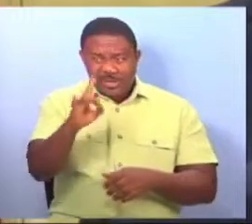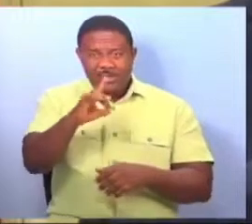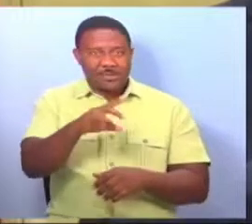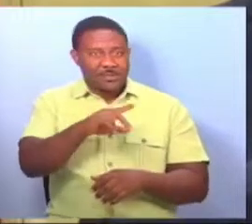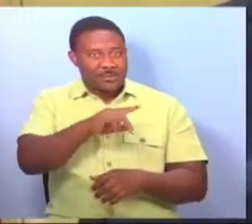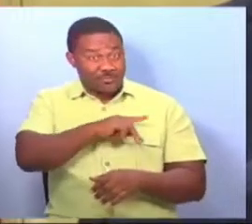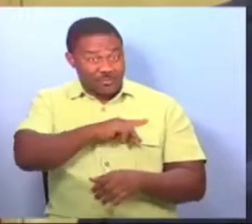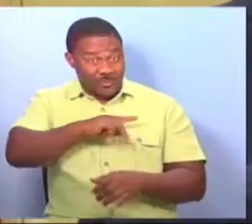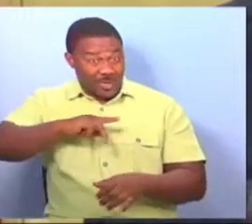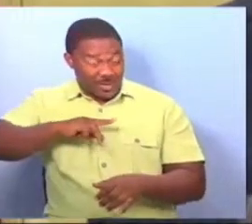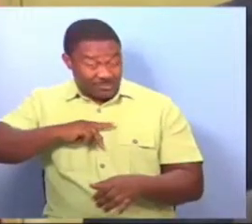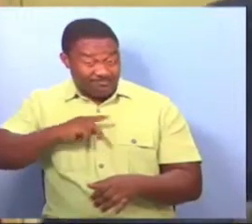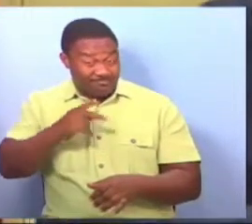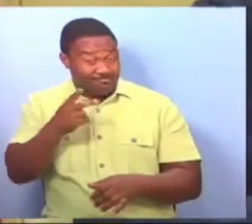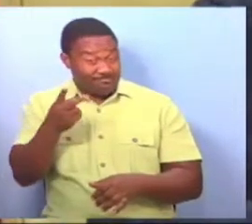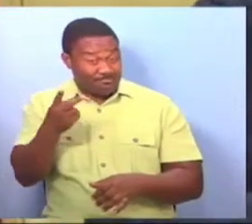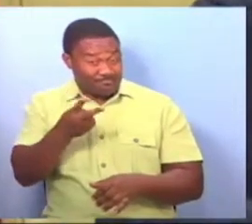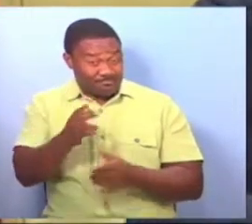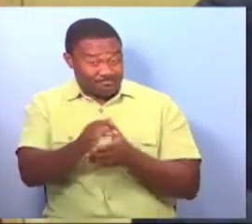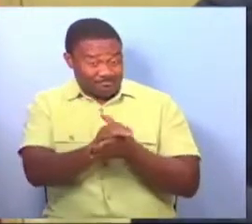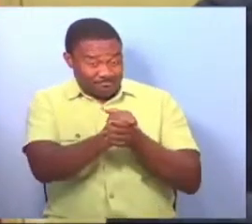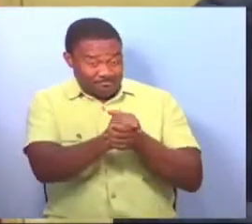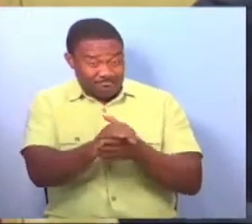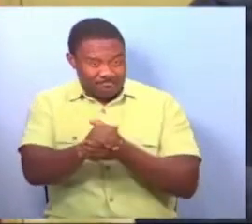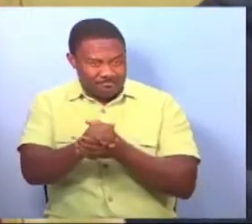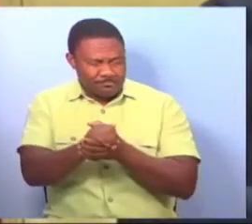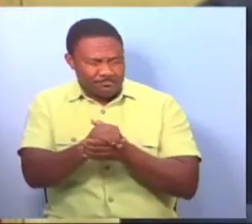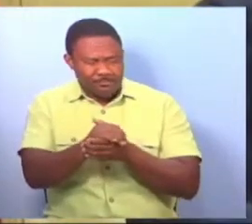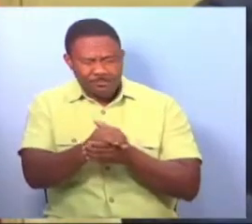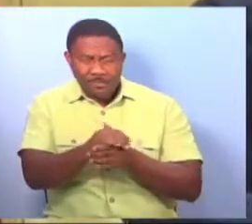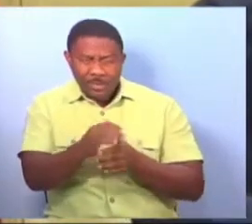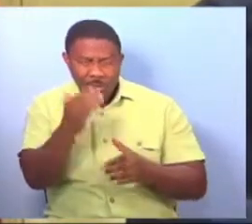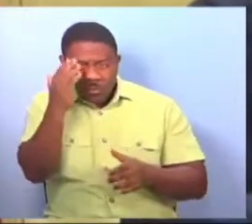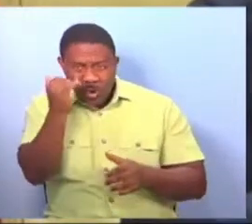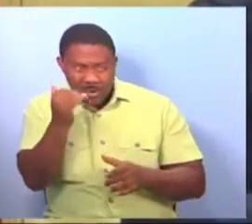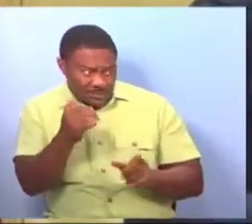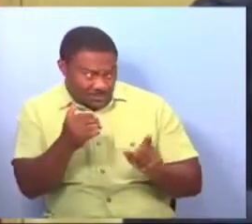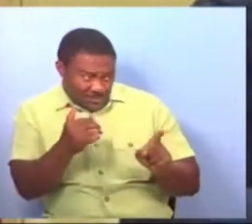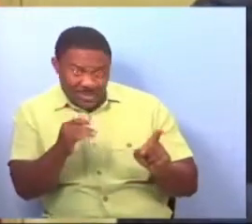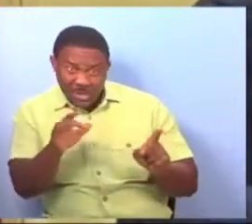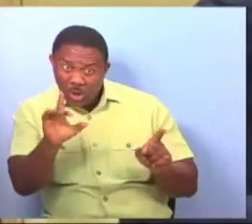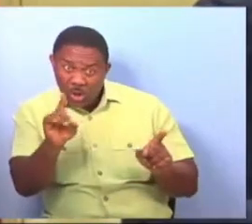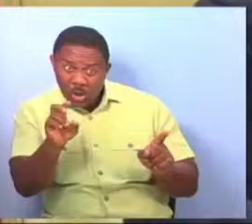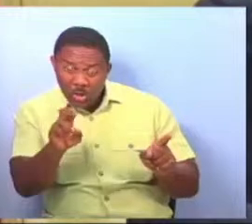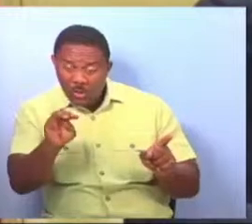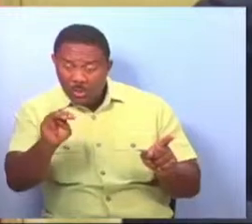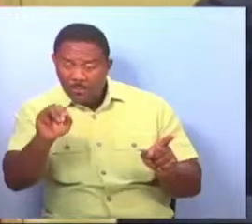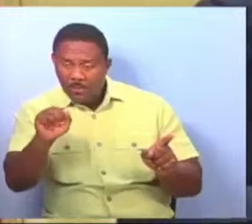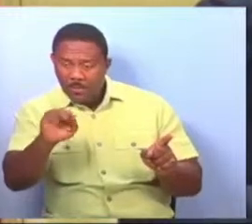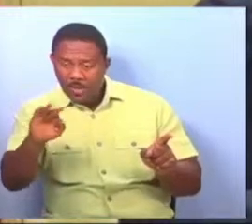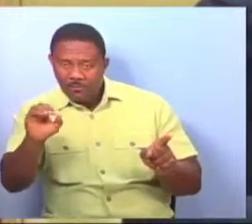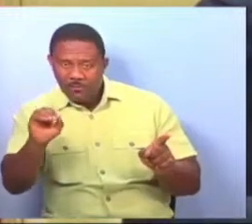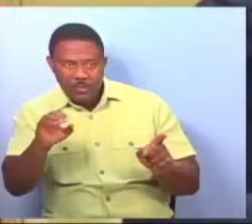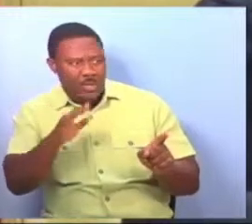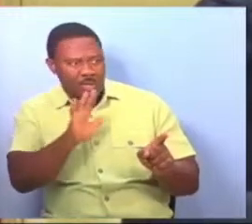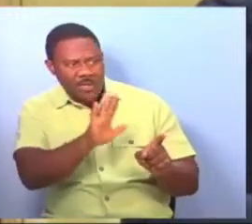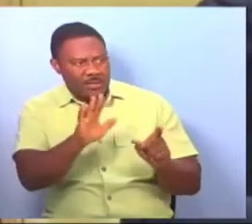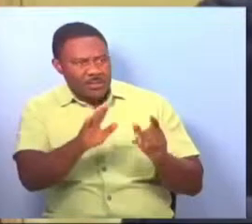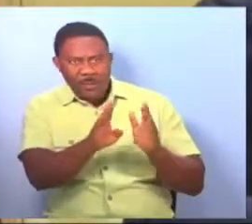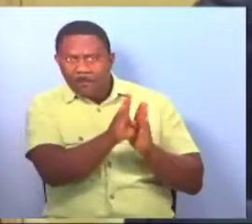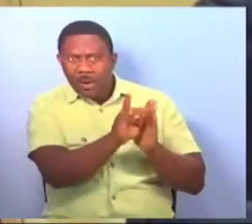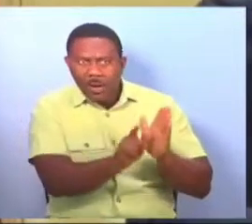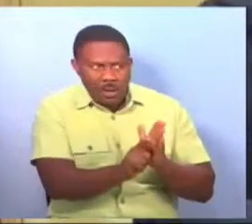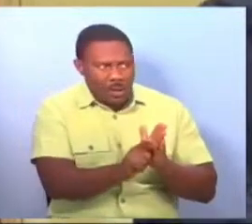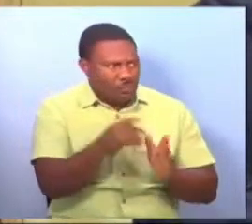because Dr. Marfo, his background and what he knew, he never forgot about it. And he was